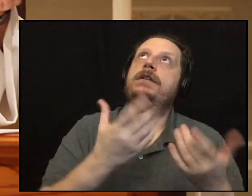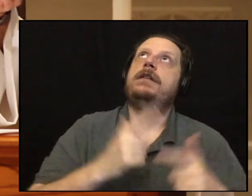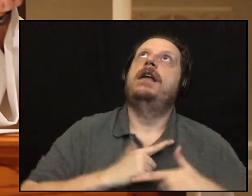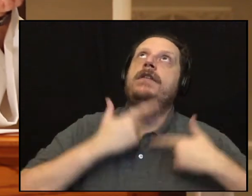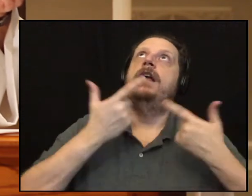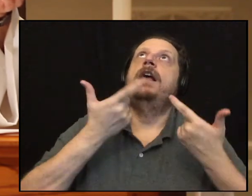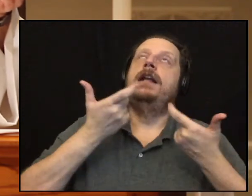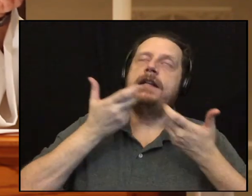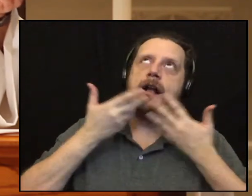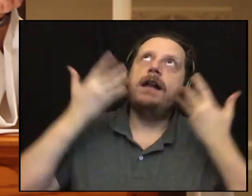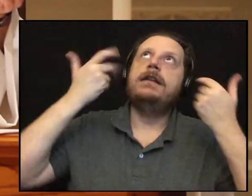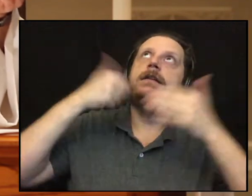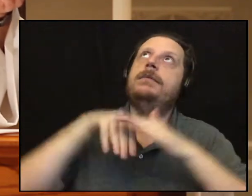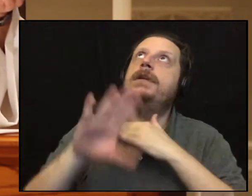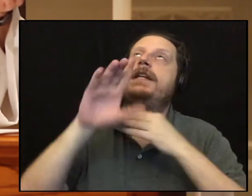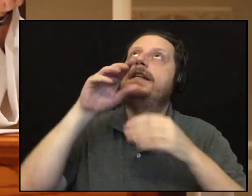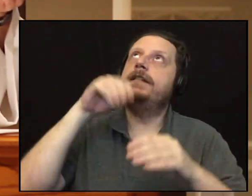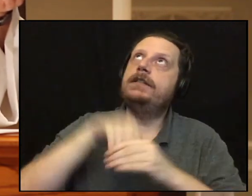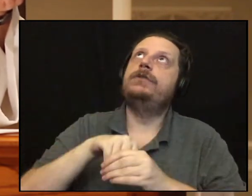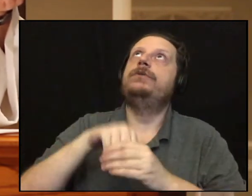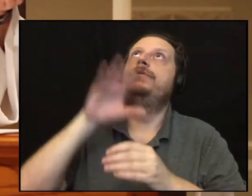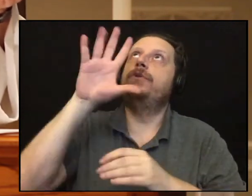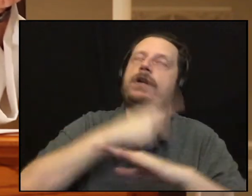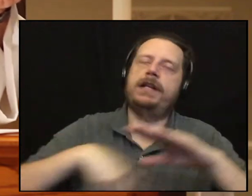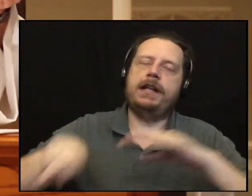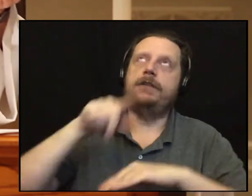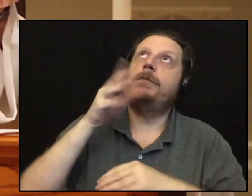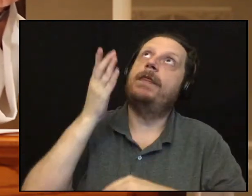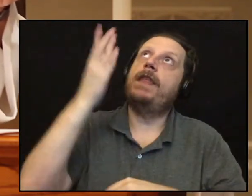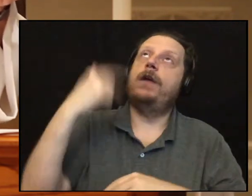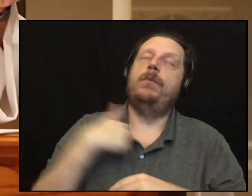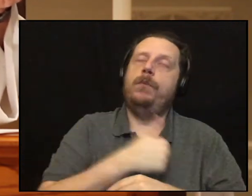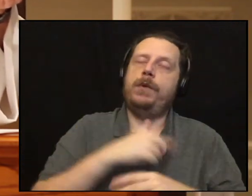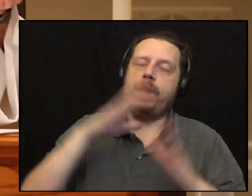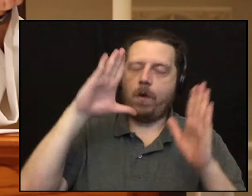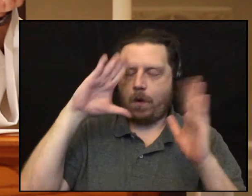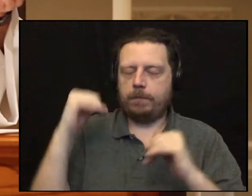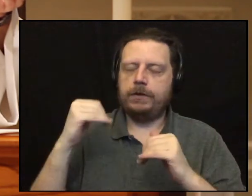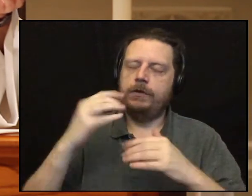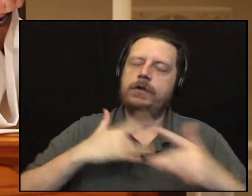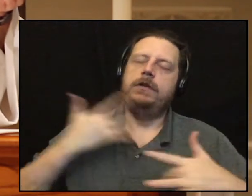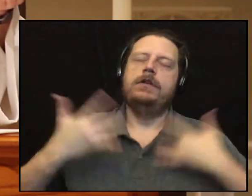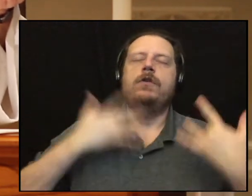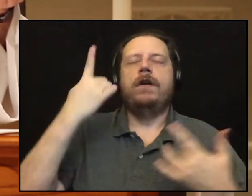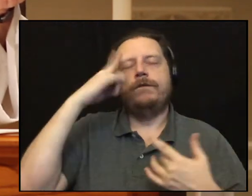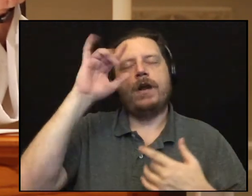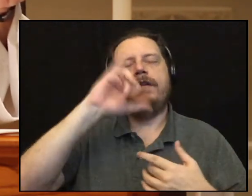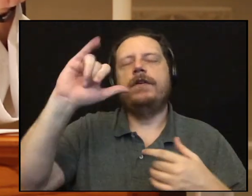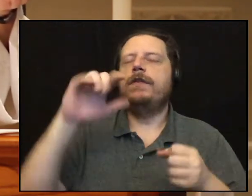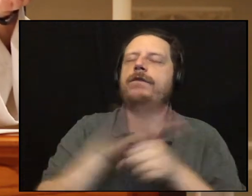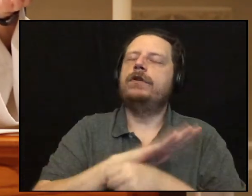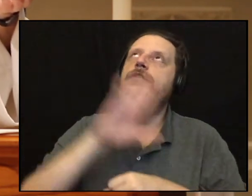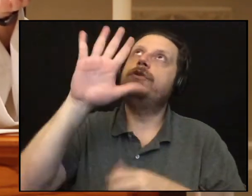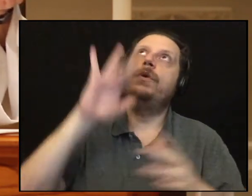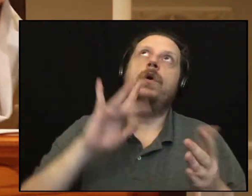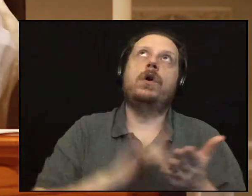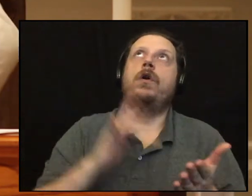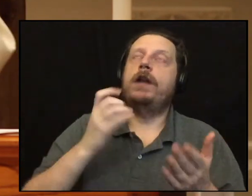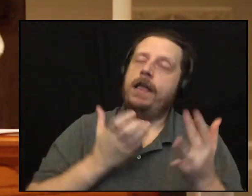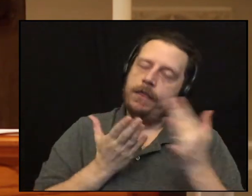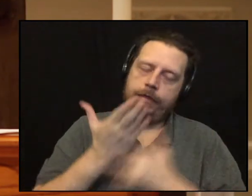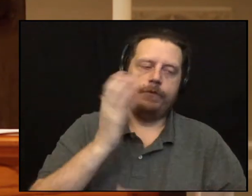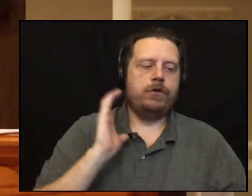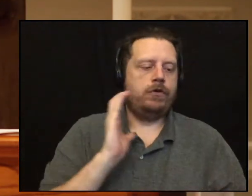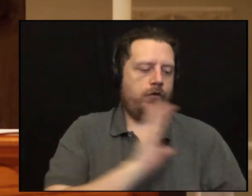to your kingdom. There we hope to enjoy forever the fullness of your glory, through Christ our Lord,